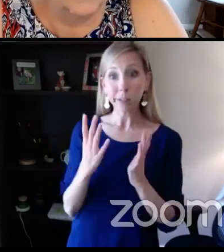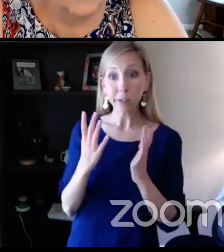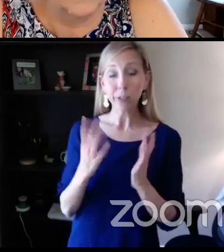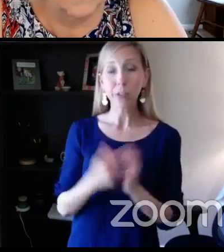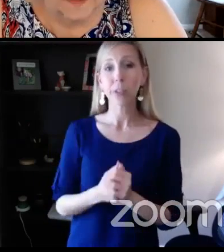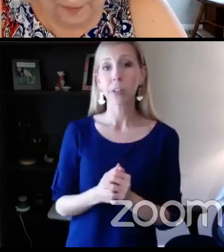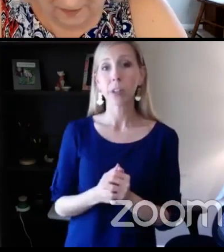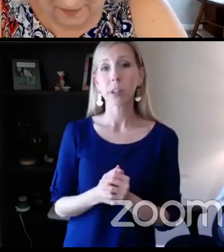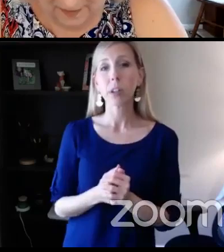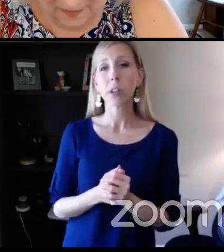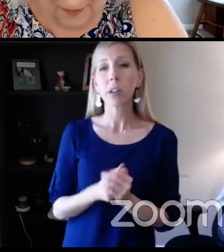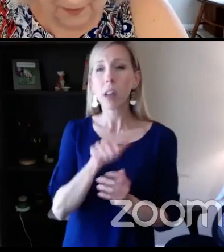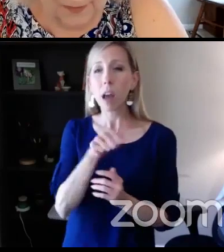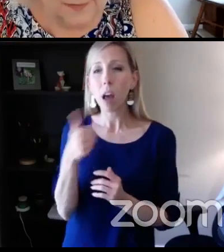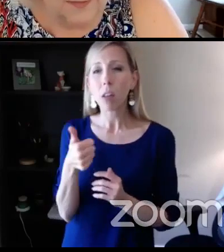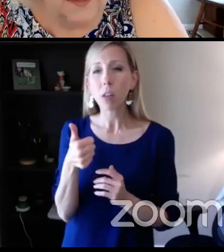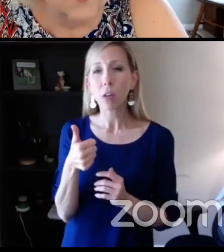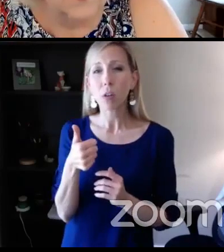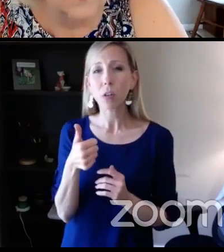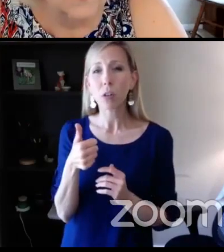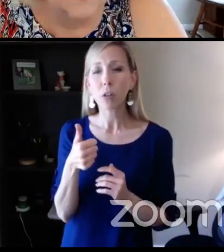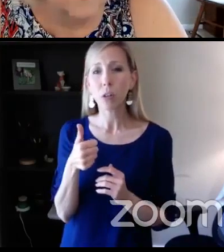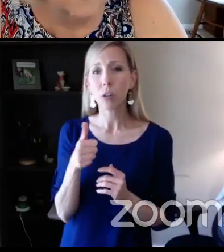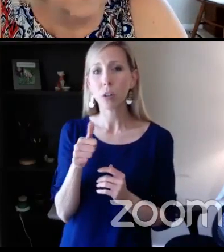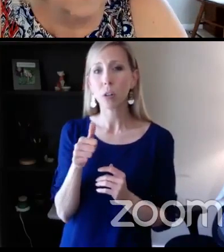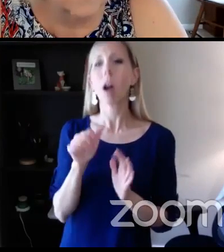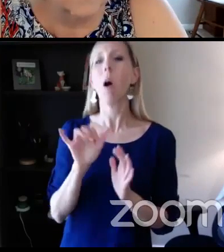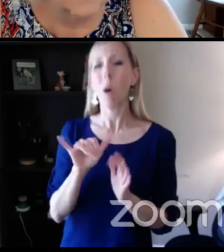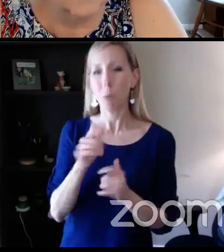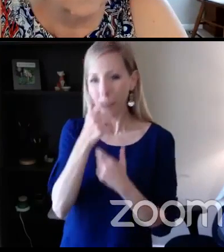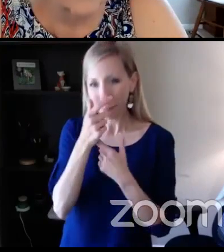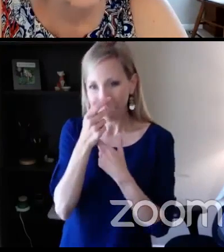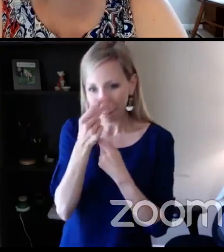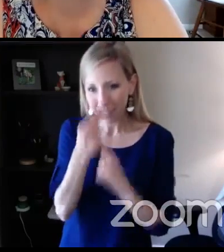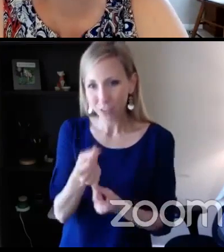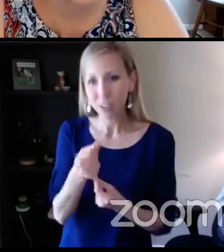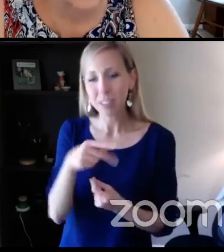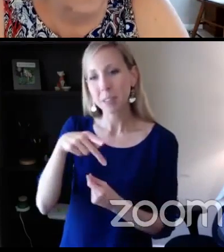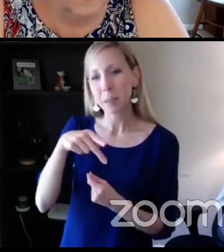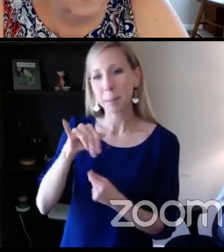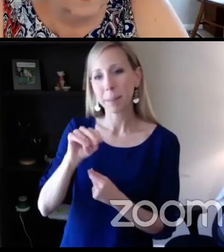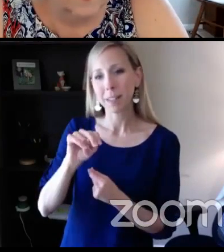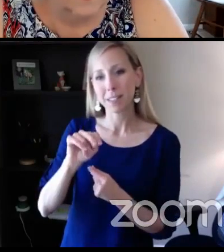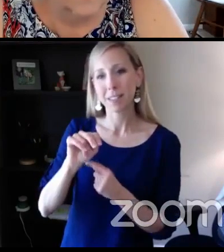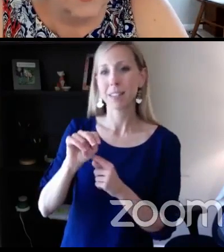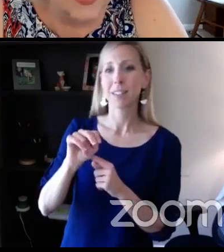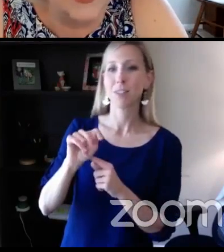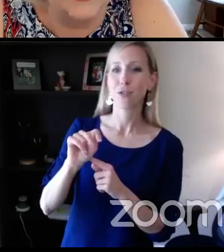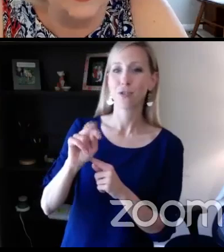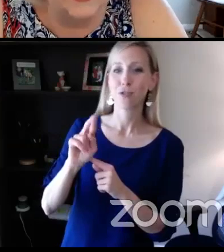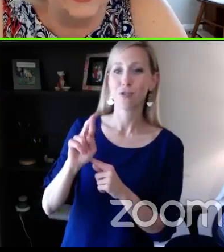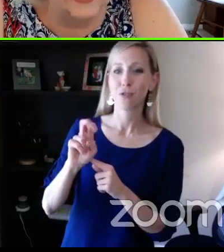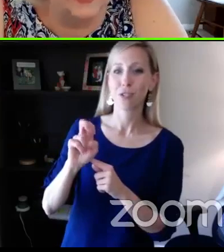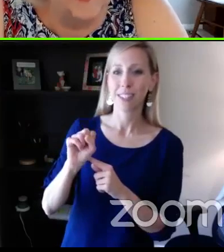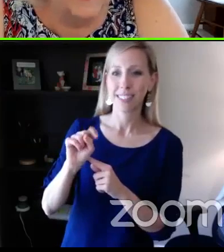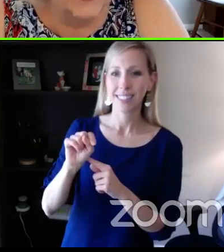the other site, let's see. Oh, and we also have a Pinterest site. So we're all over the place.